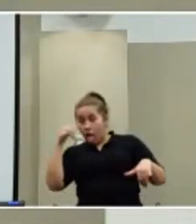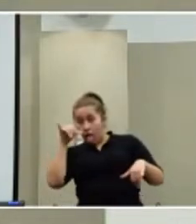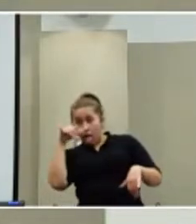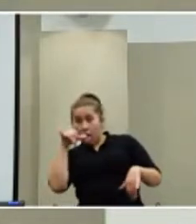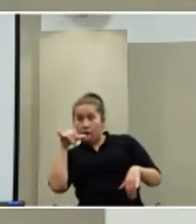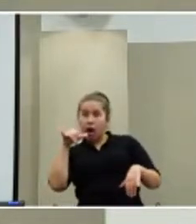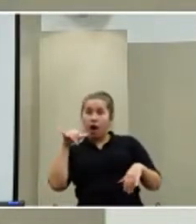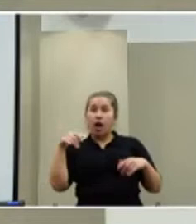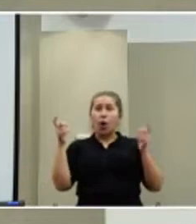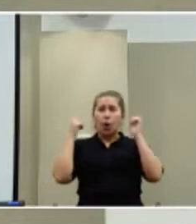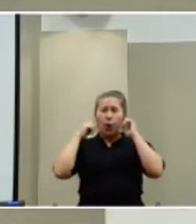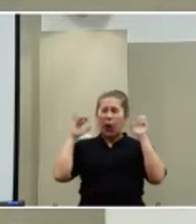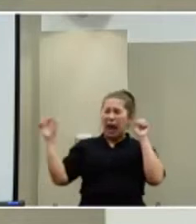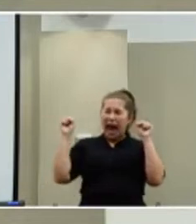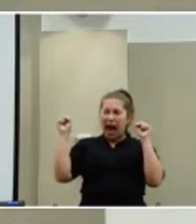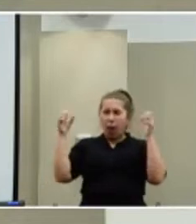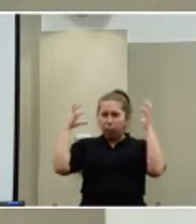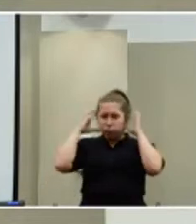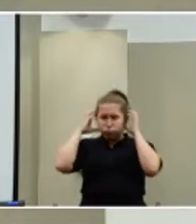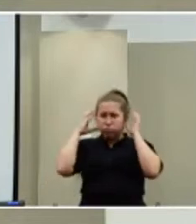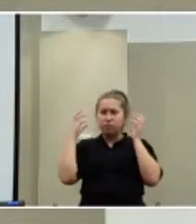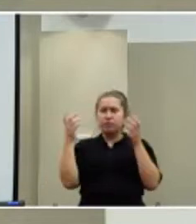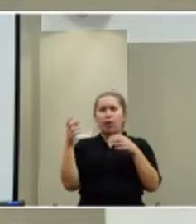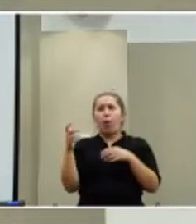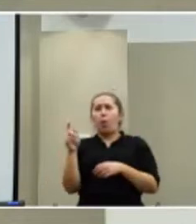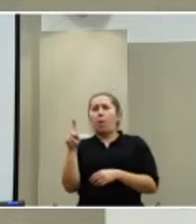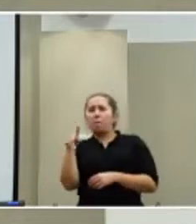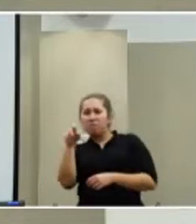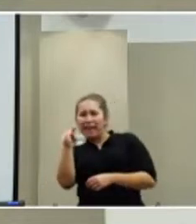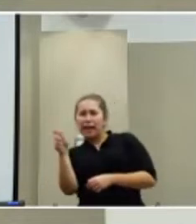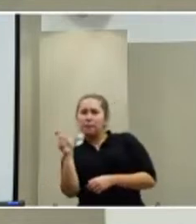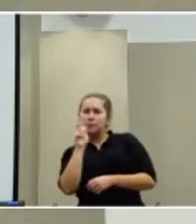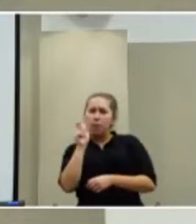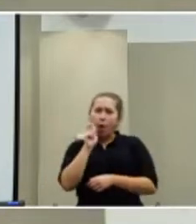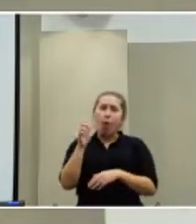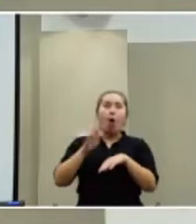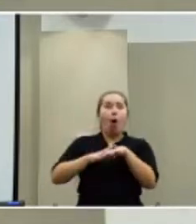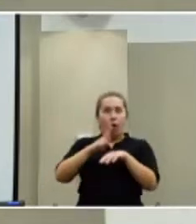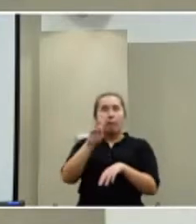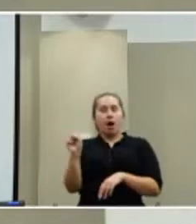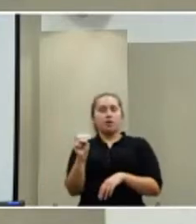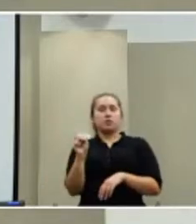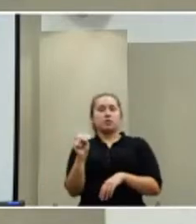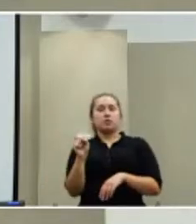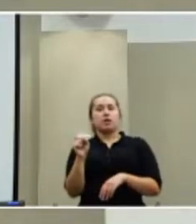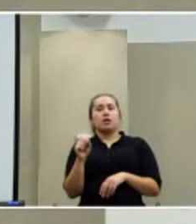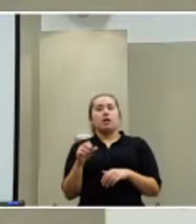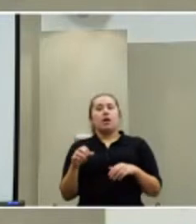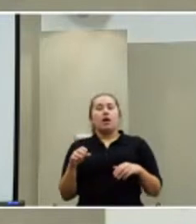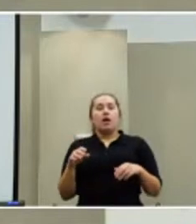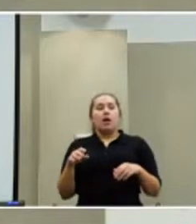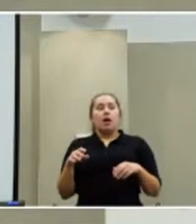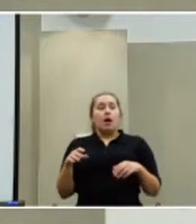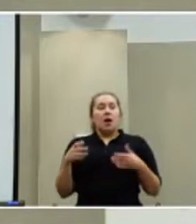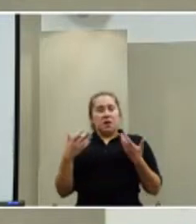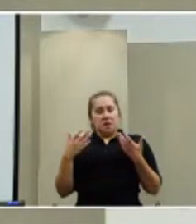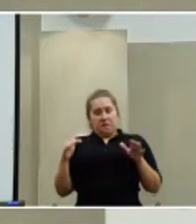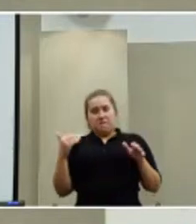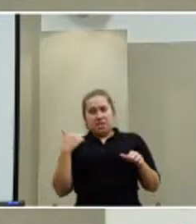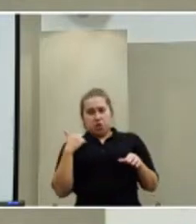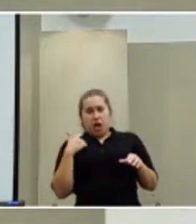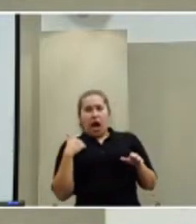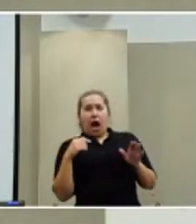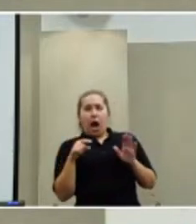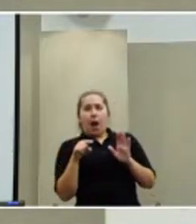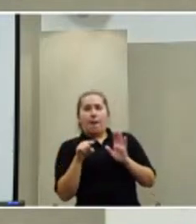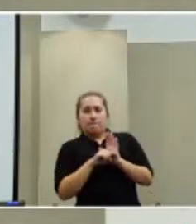without headphones or earbuds, or smoking or vaping while on the bus. I never had any bad experience with the light rail